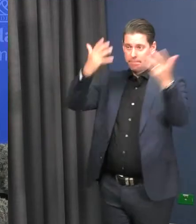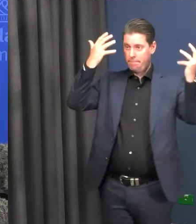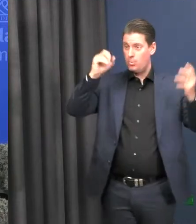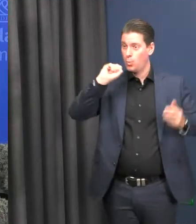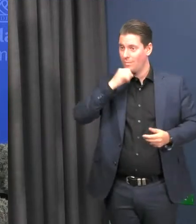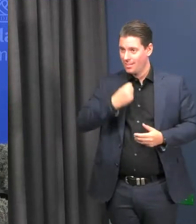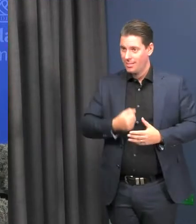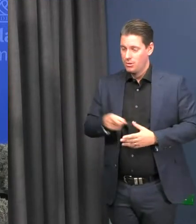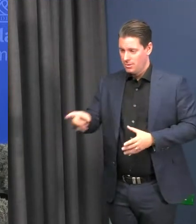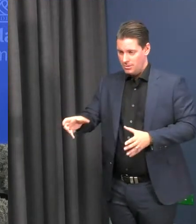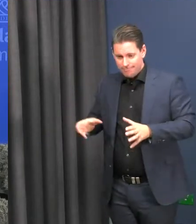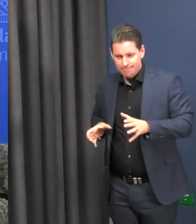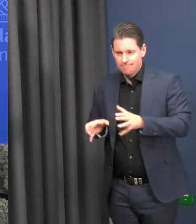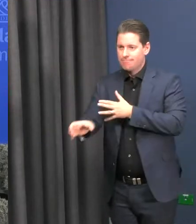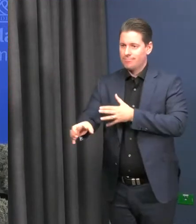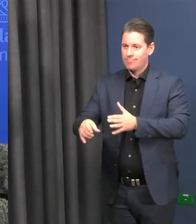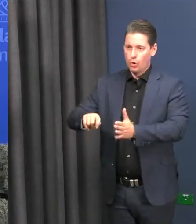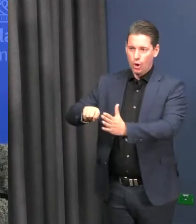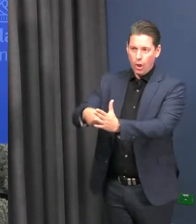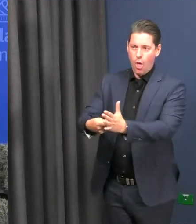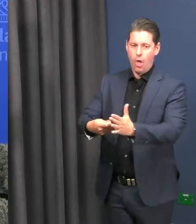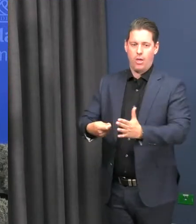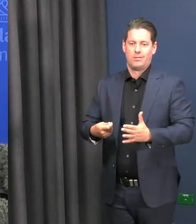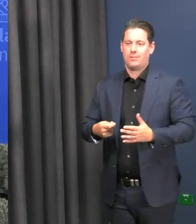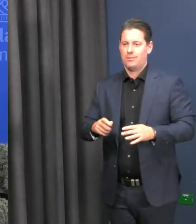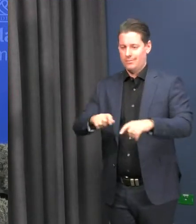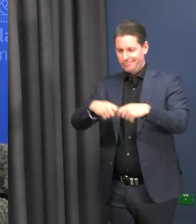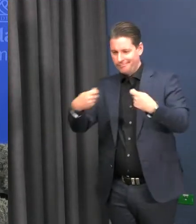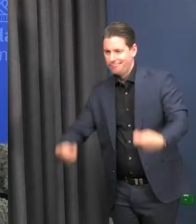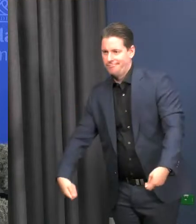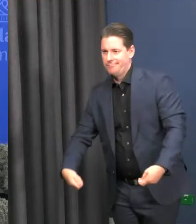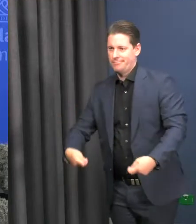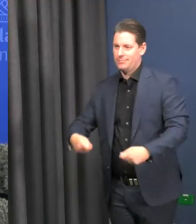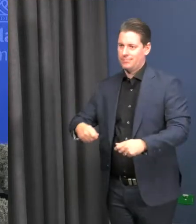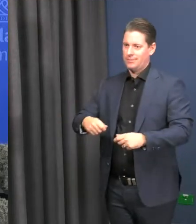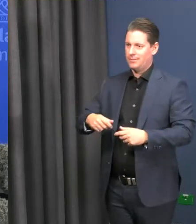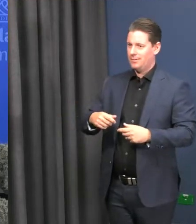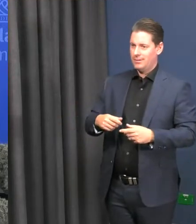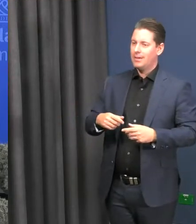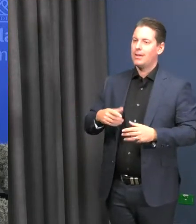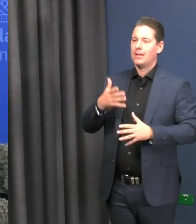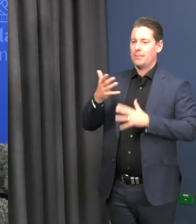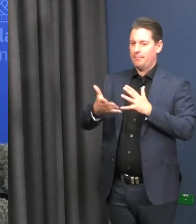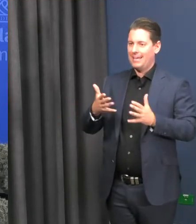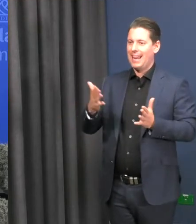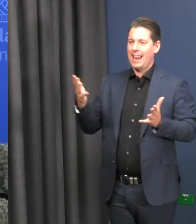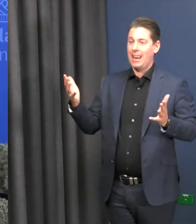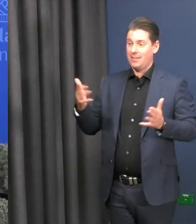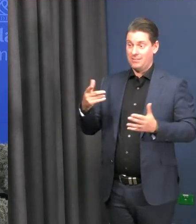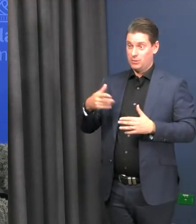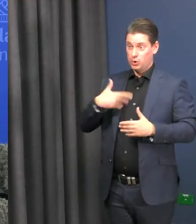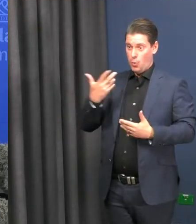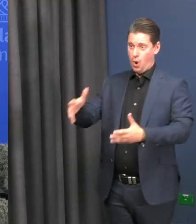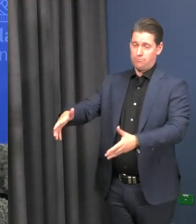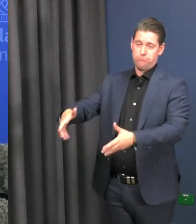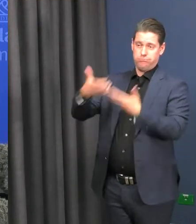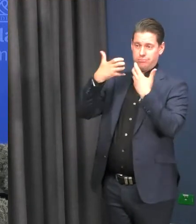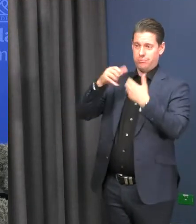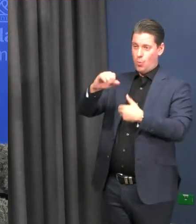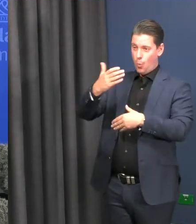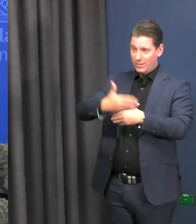that away and putting it out of harm's way could mean the difference between it going through your window.